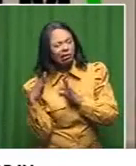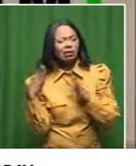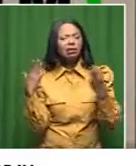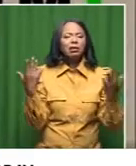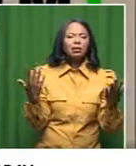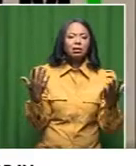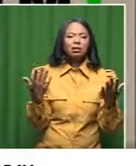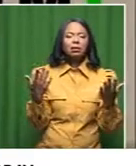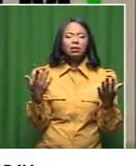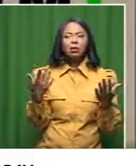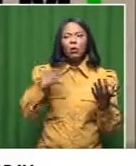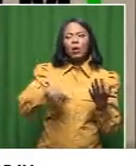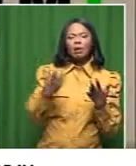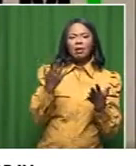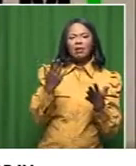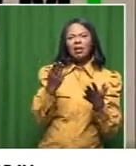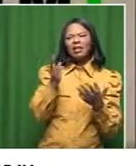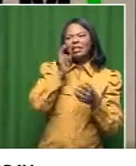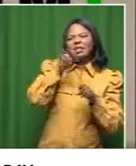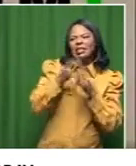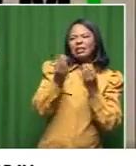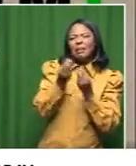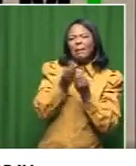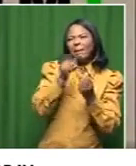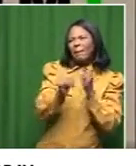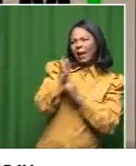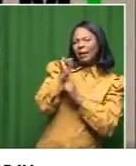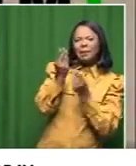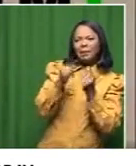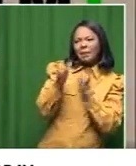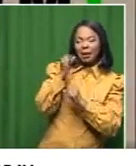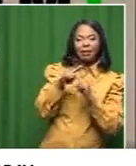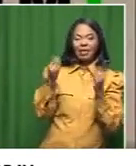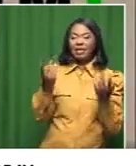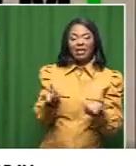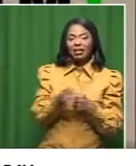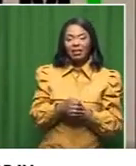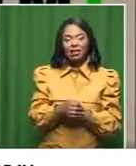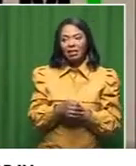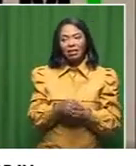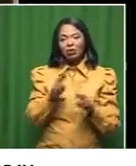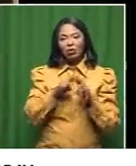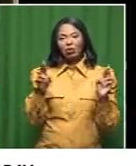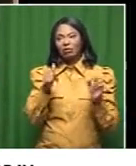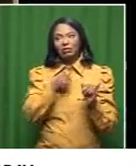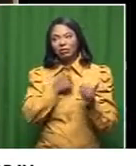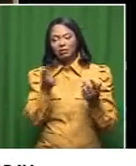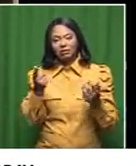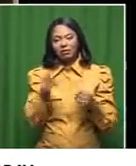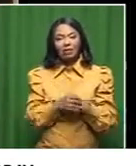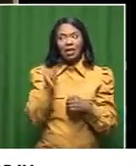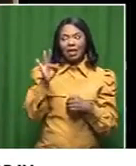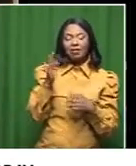some kind of rebate. But I think to be realistic, that's very unlikely, Sakina. If anything